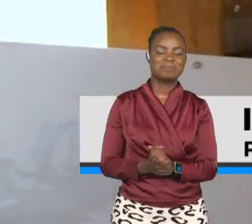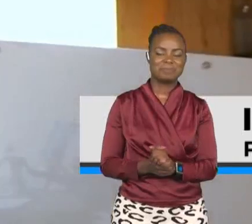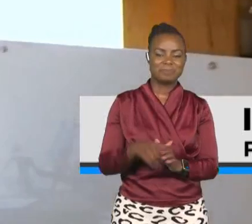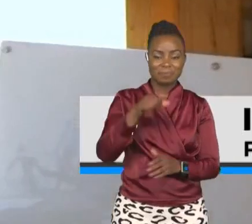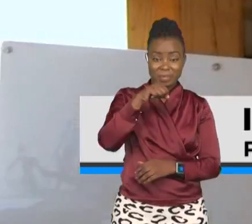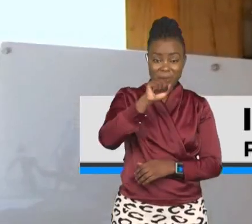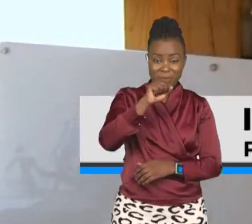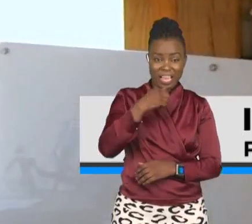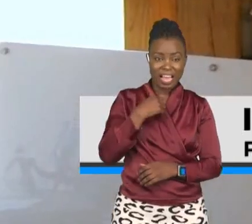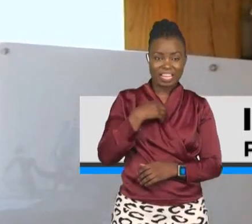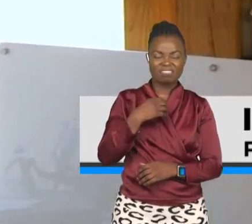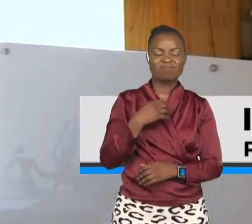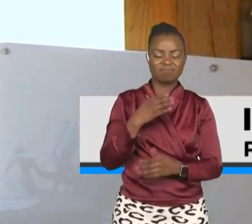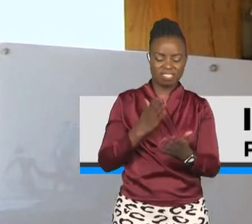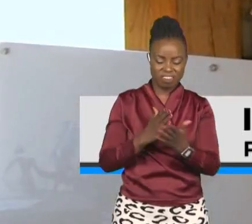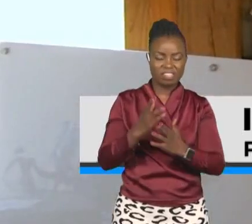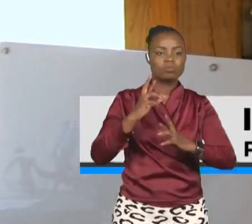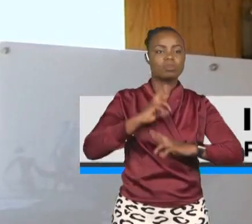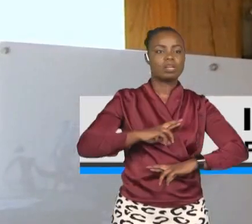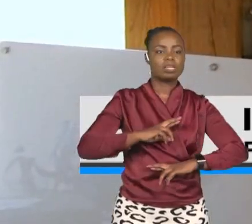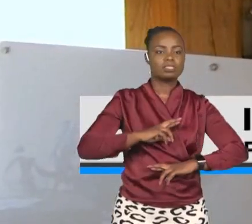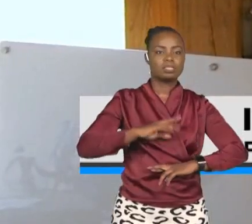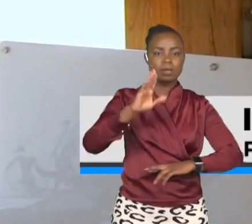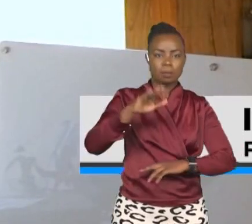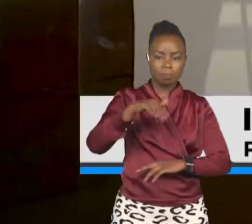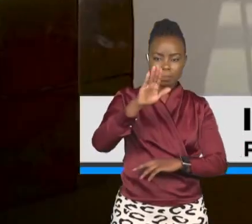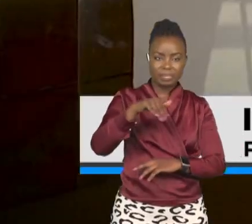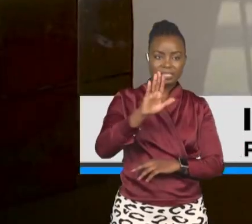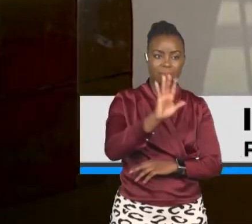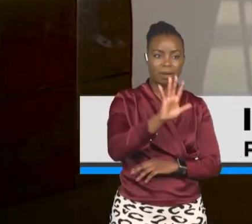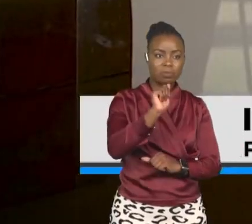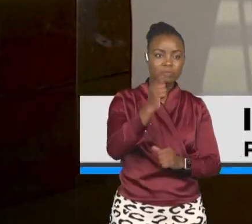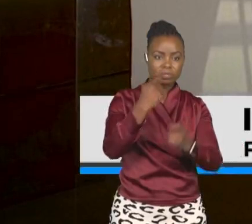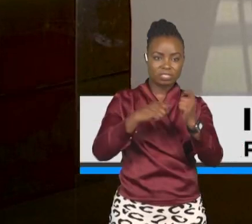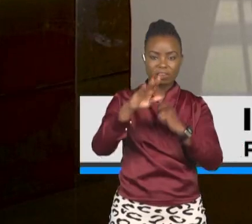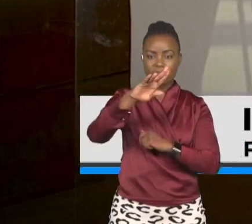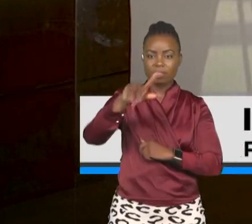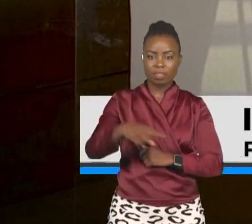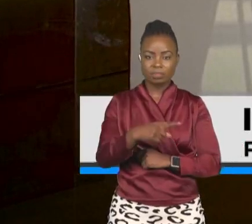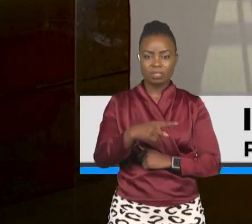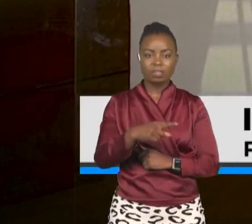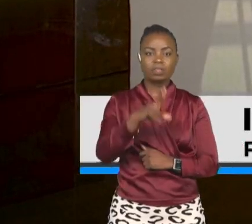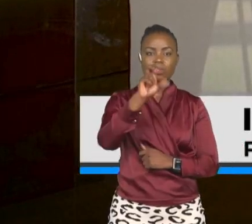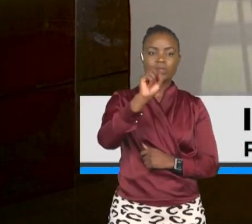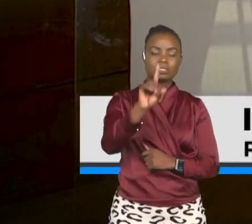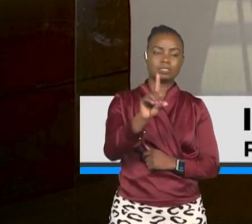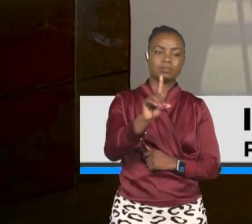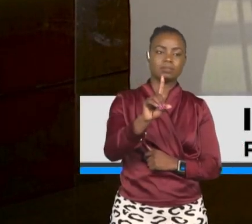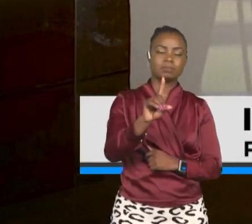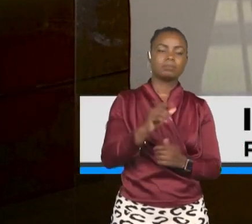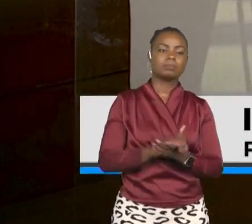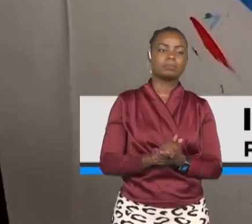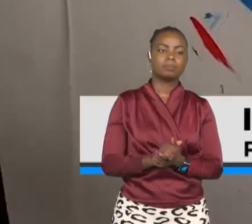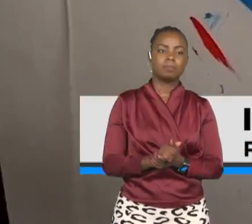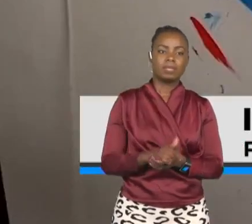has earned the right to rest. Her paintings can sell for almost $4,000, with the proceeds going to animal welfare.